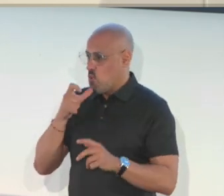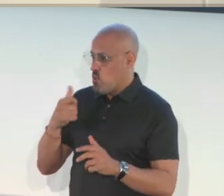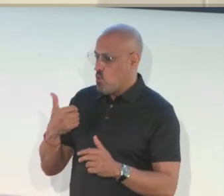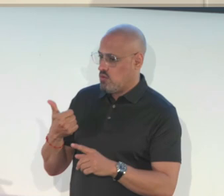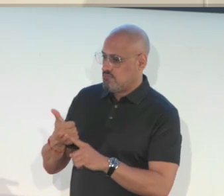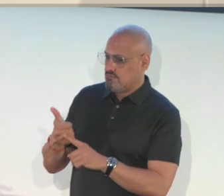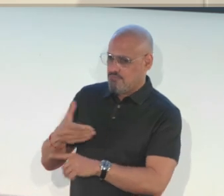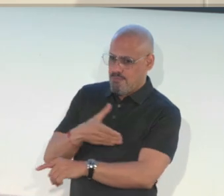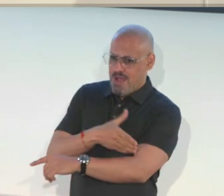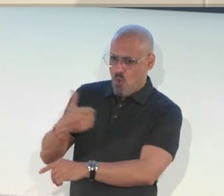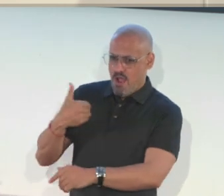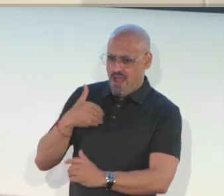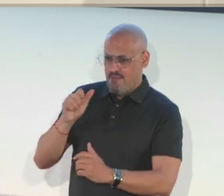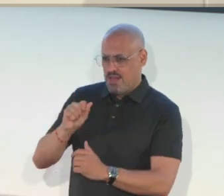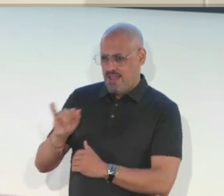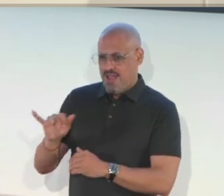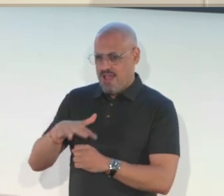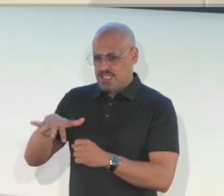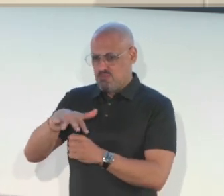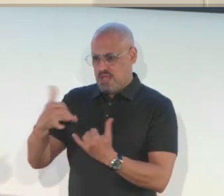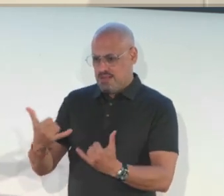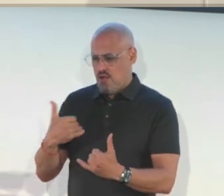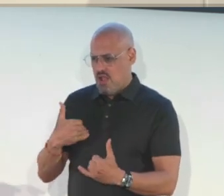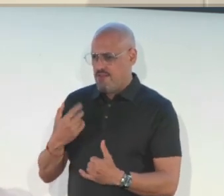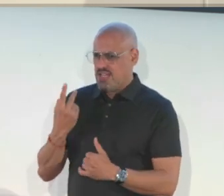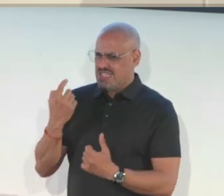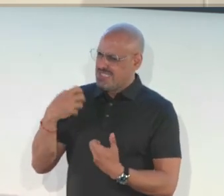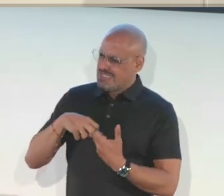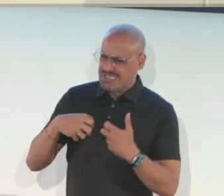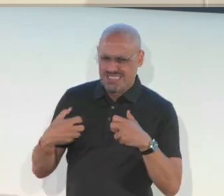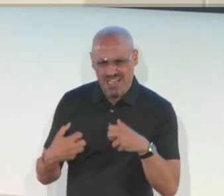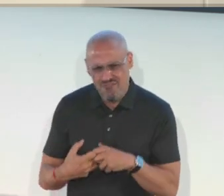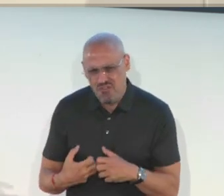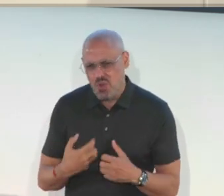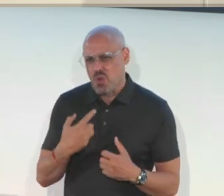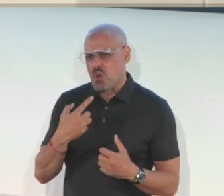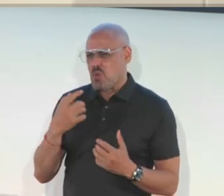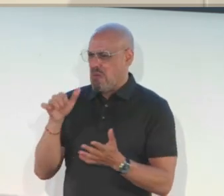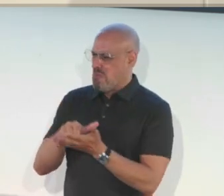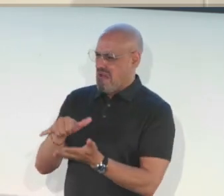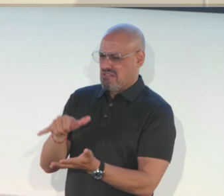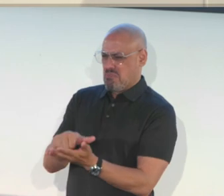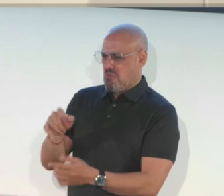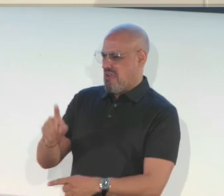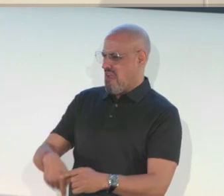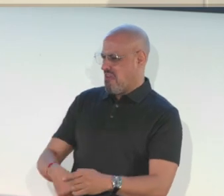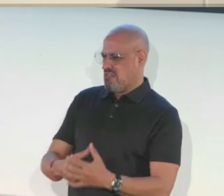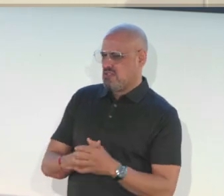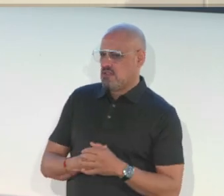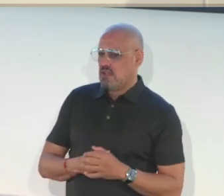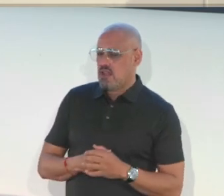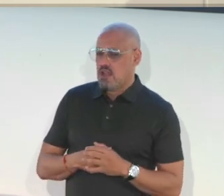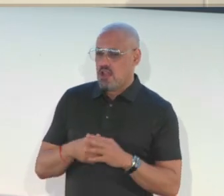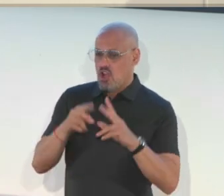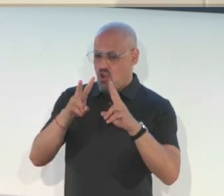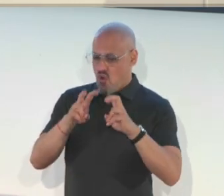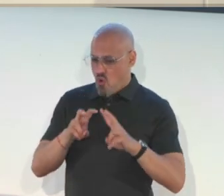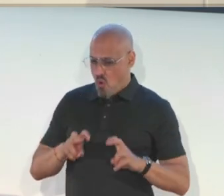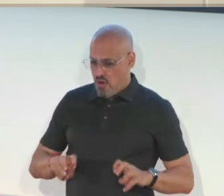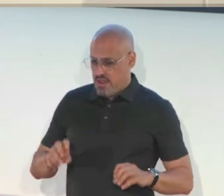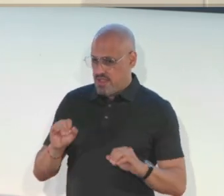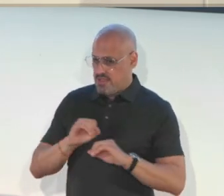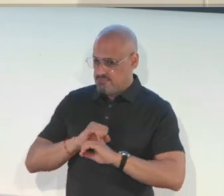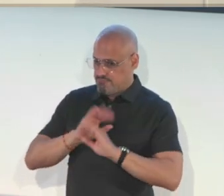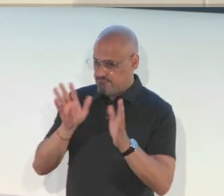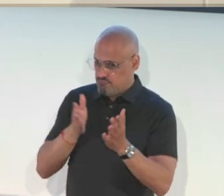of power in the AI space right now have said is too difficult to do or impossible to do. Auditing and being transparent